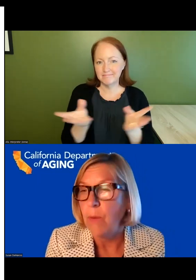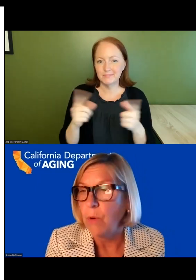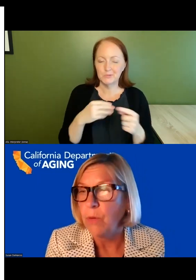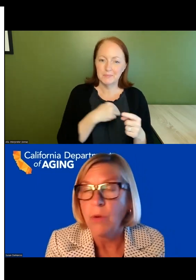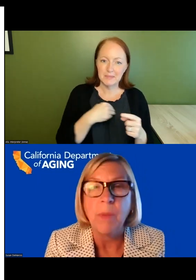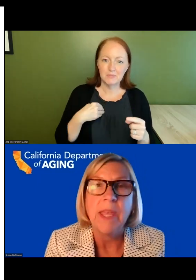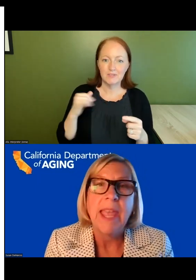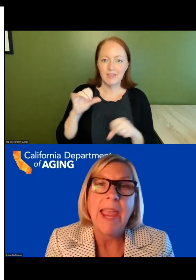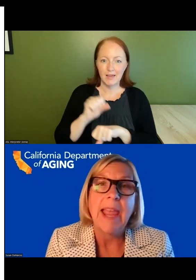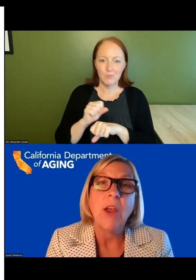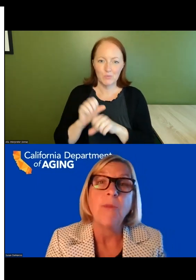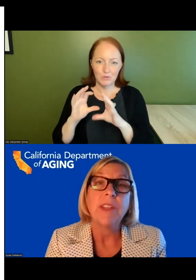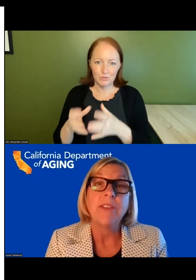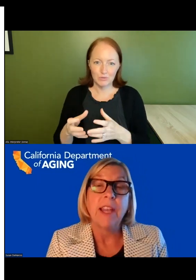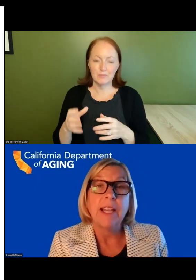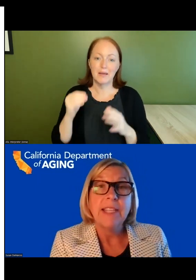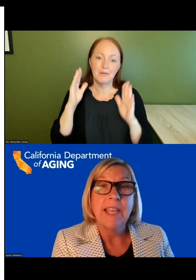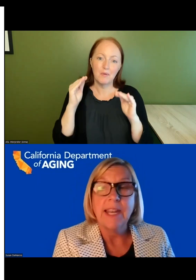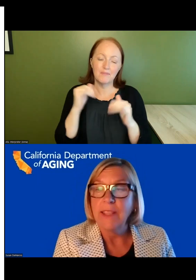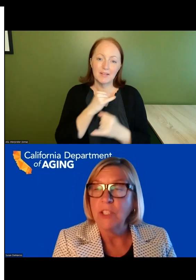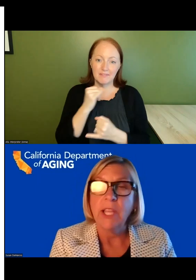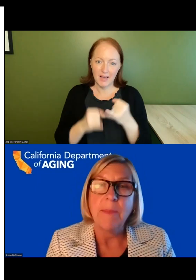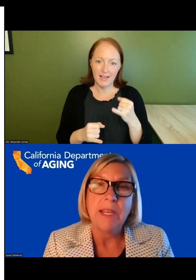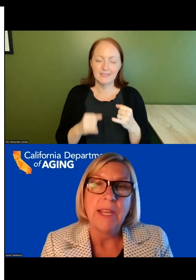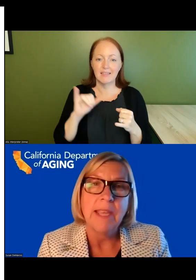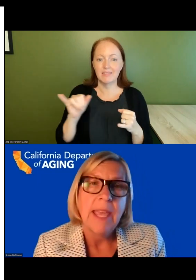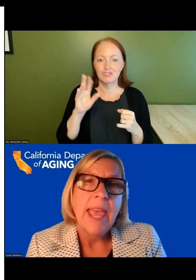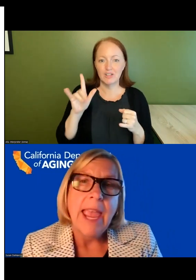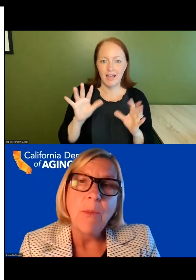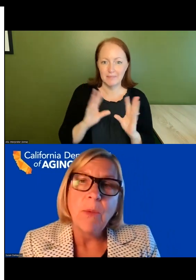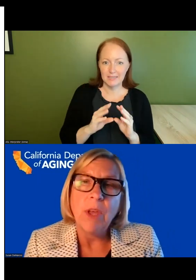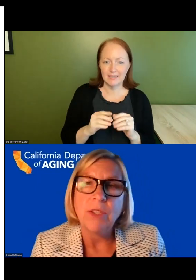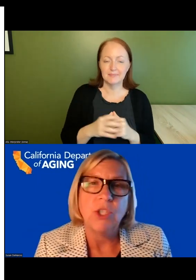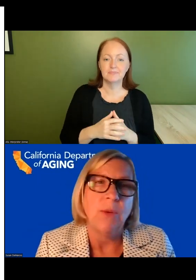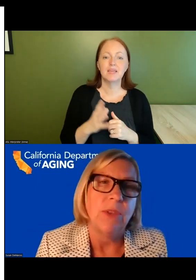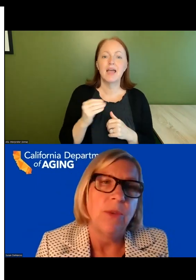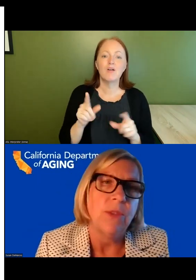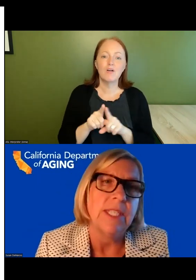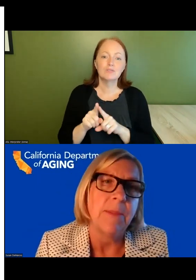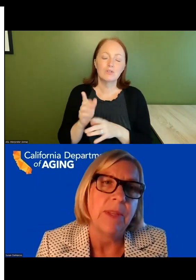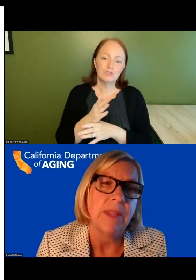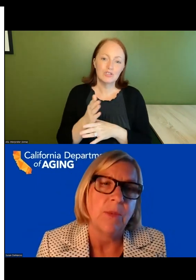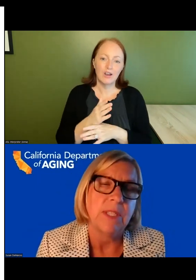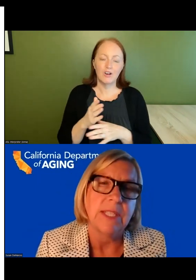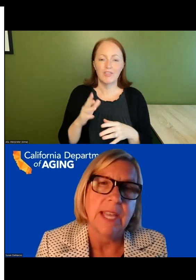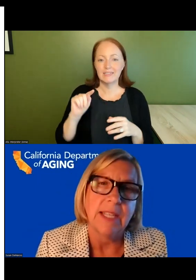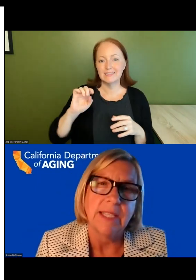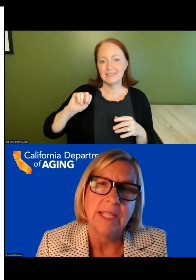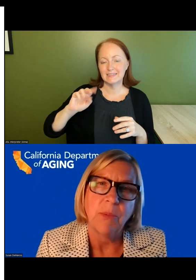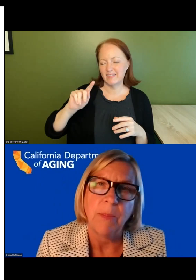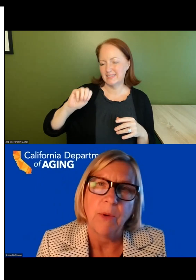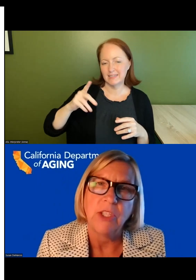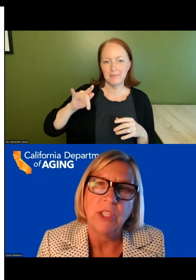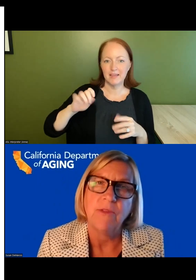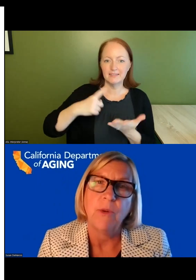of that work group and hopefully finalize that at the July meeting. And we will also share with you the template that was discussed